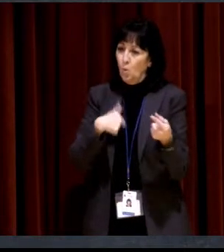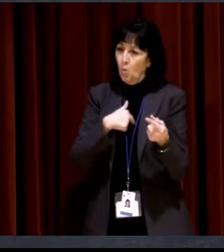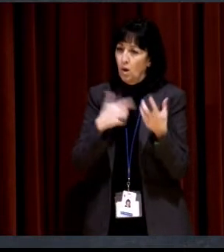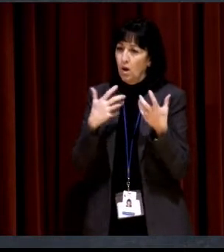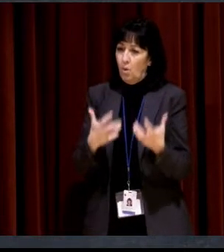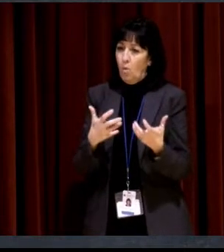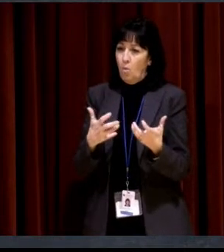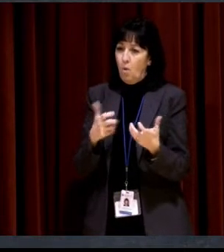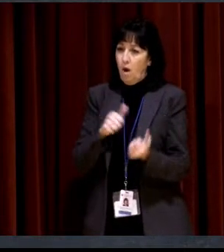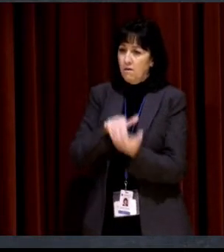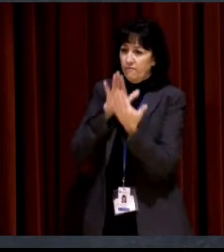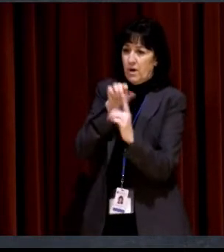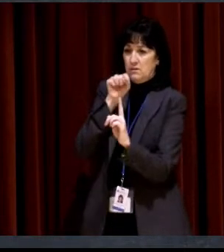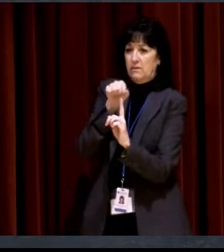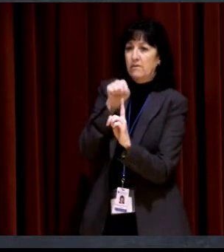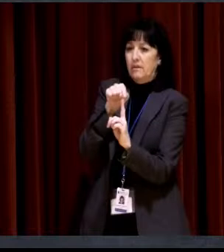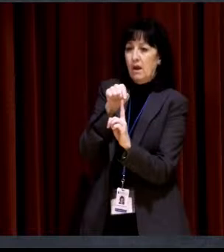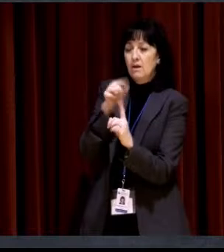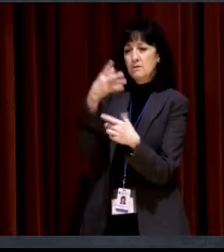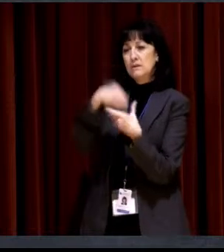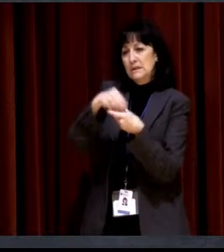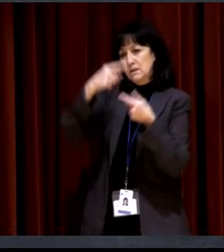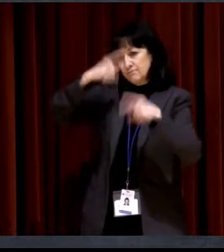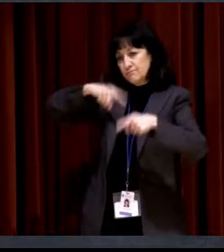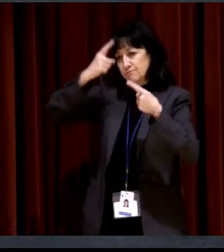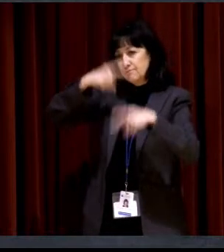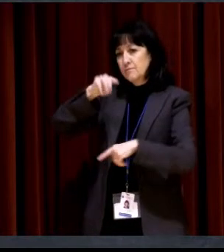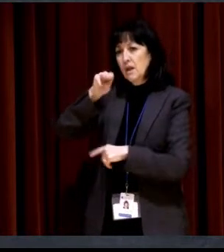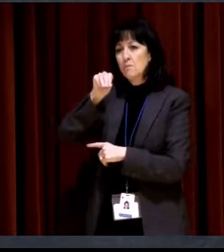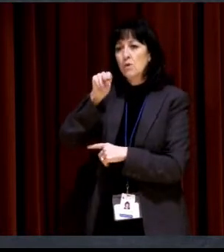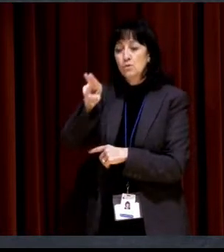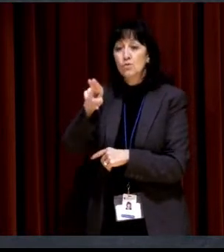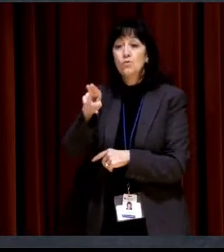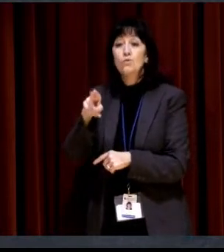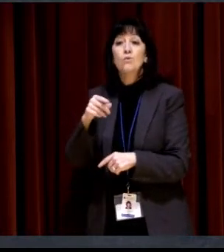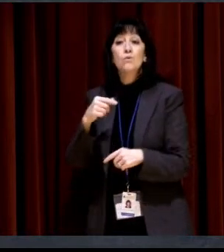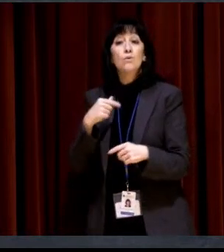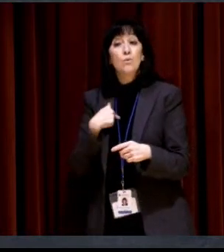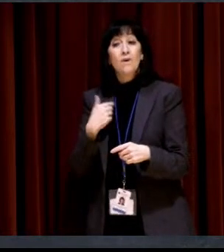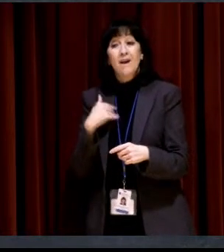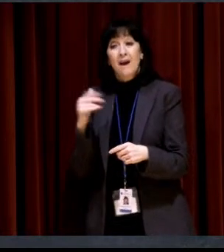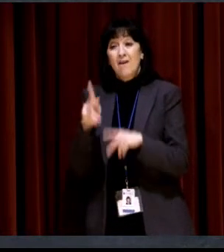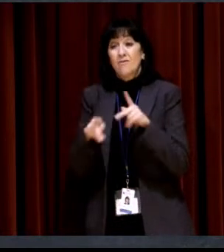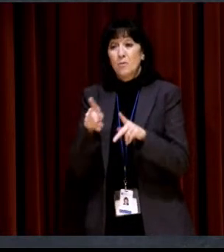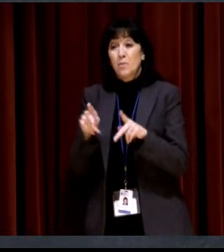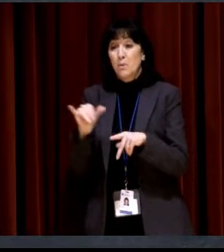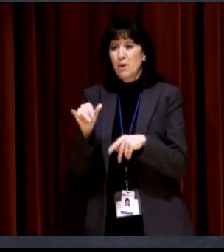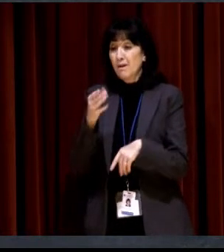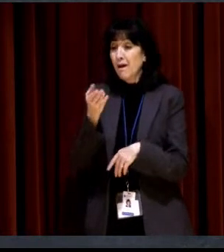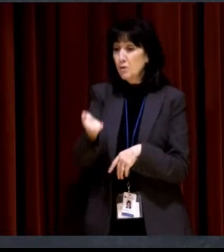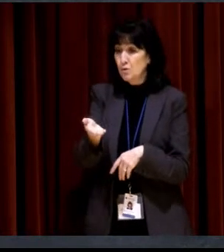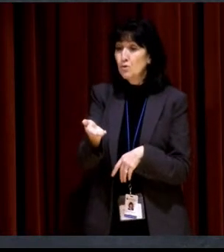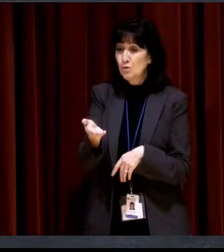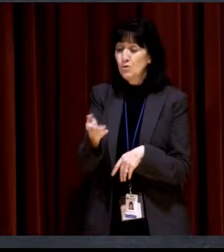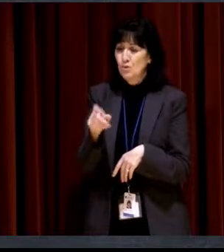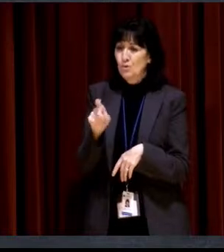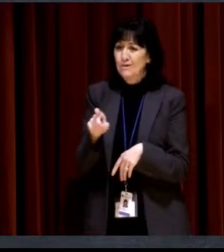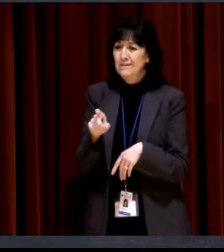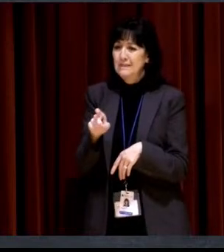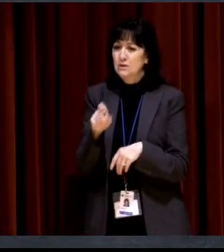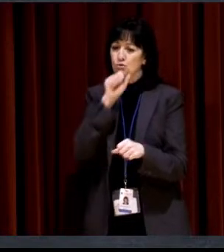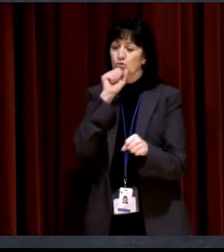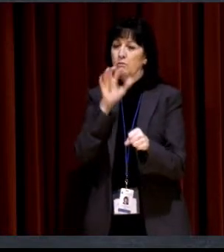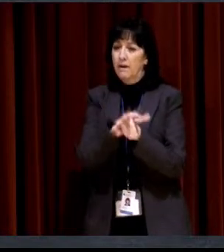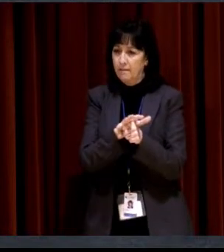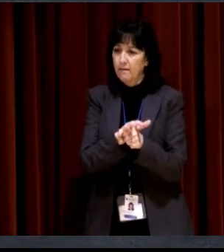is, we have teachers like you, people who are willing to make that commitment, that need our focus and need our